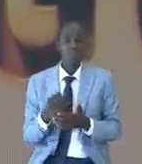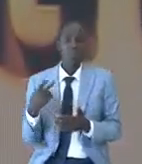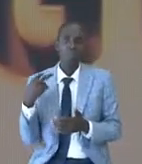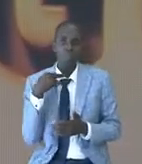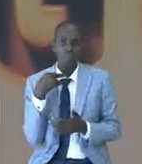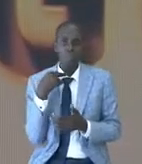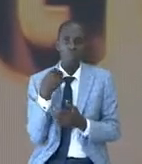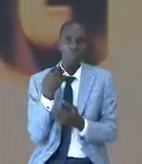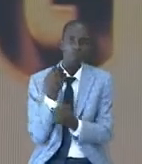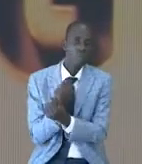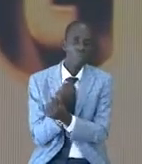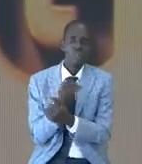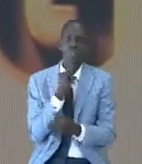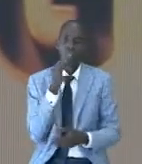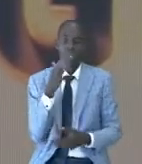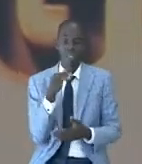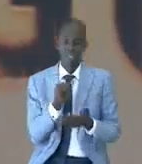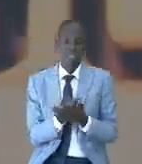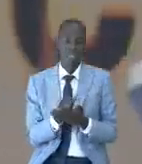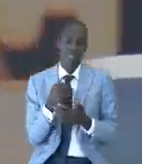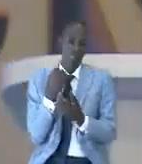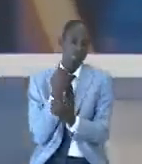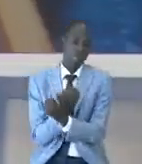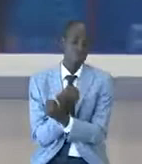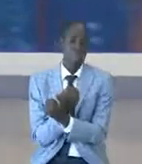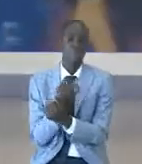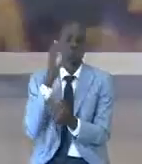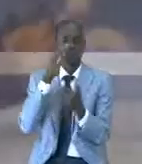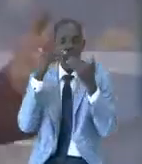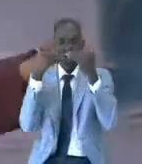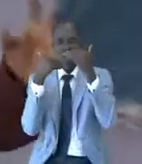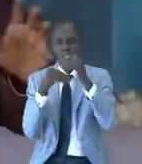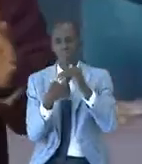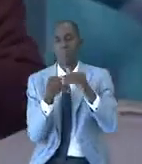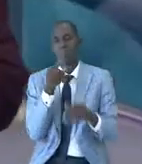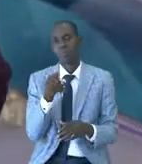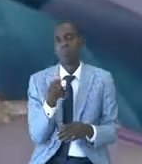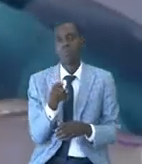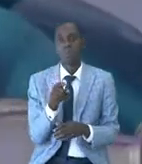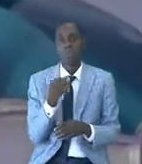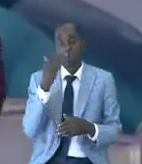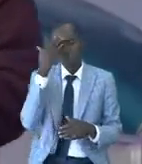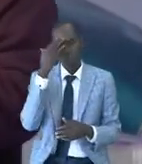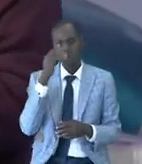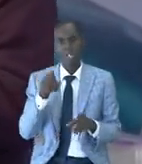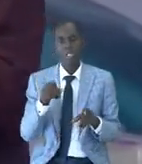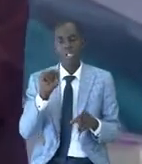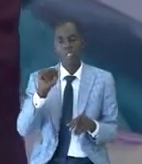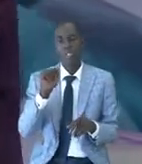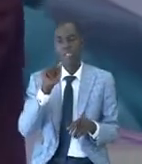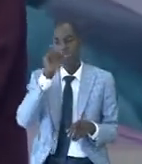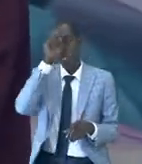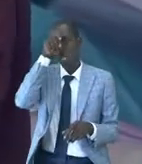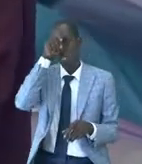the bondage limits you. Let me explain. A baby elephant